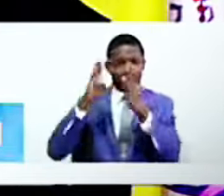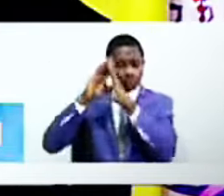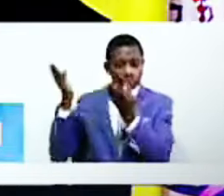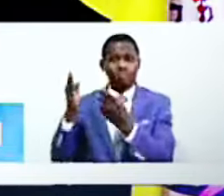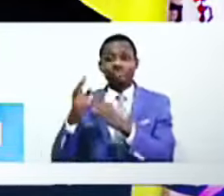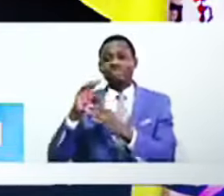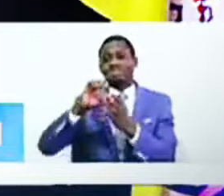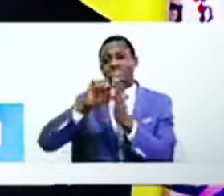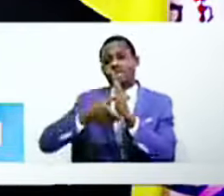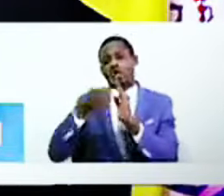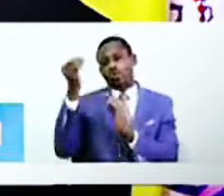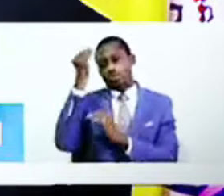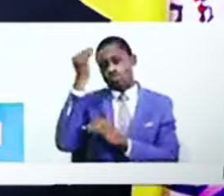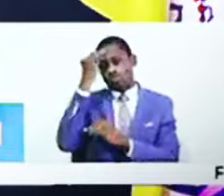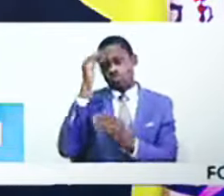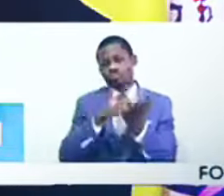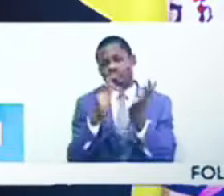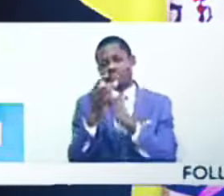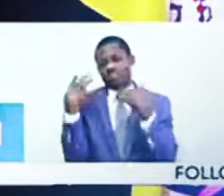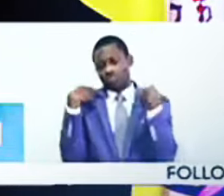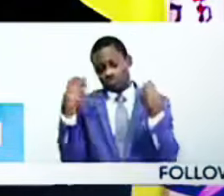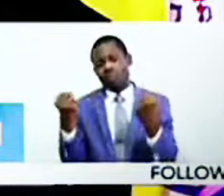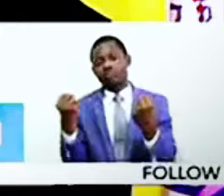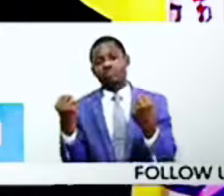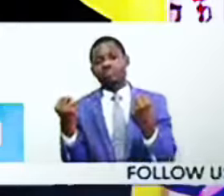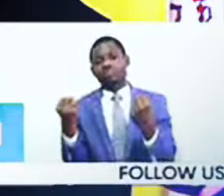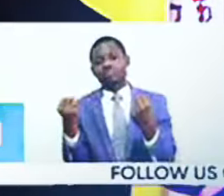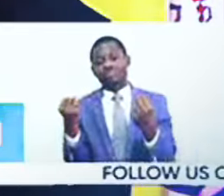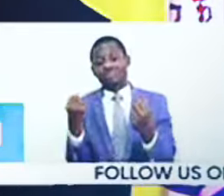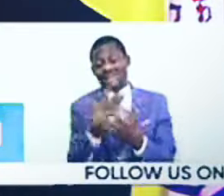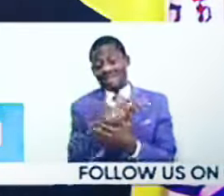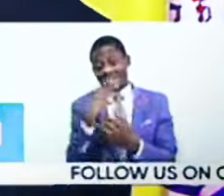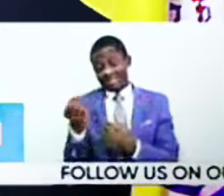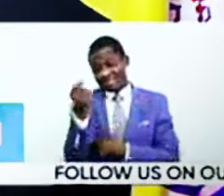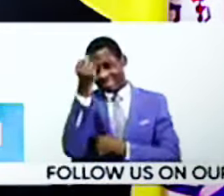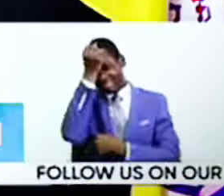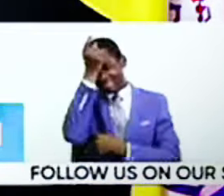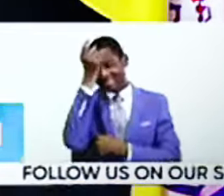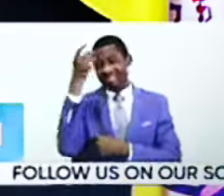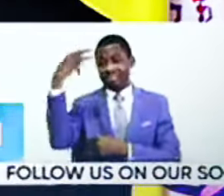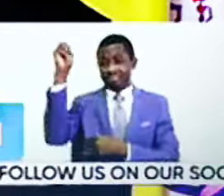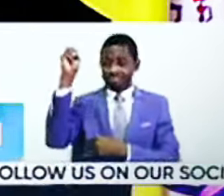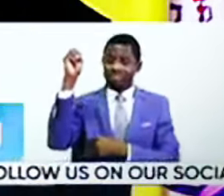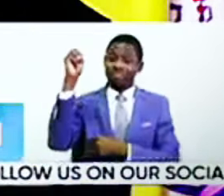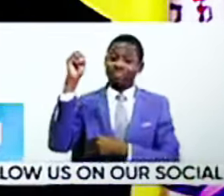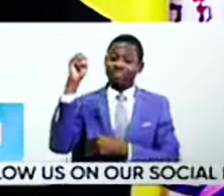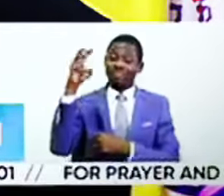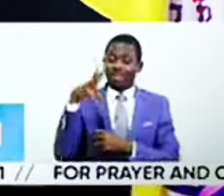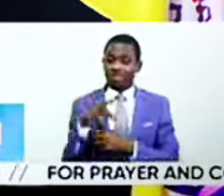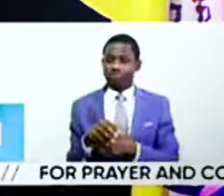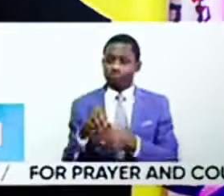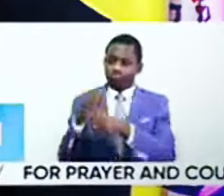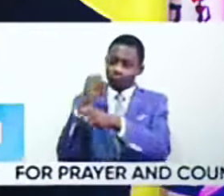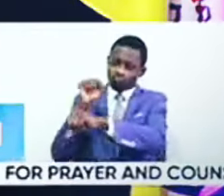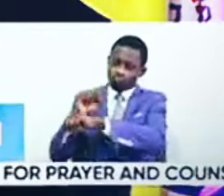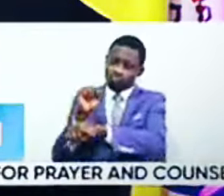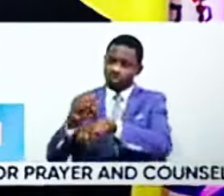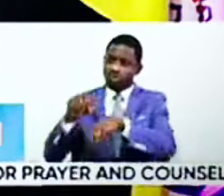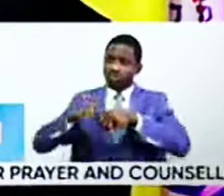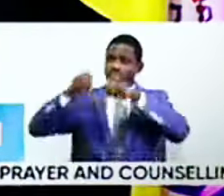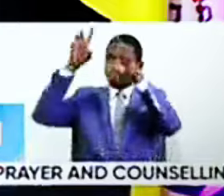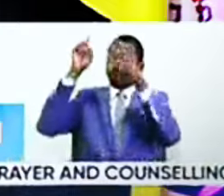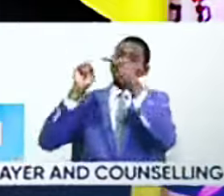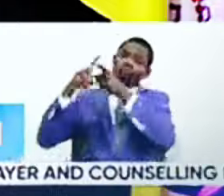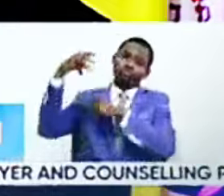him. And understand him. And be committed to him. You see,